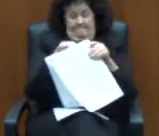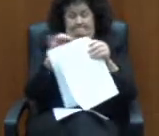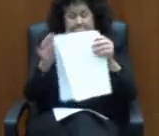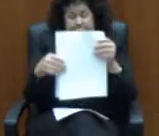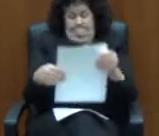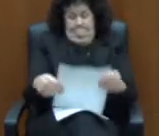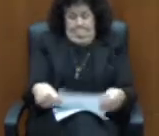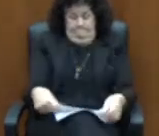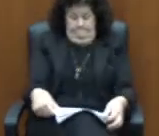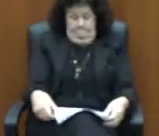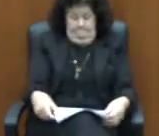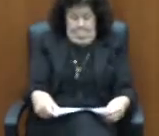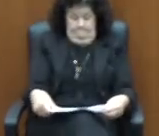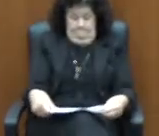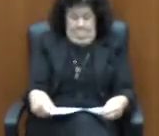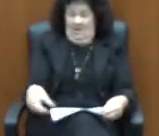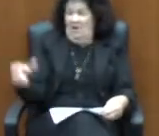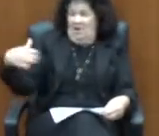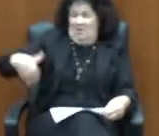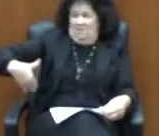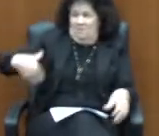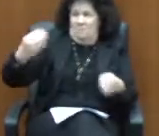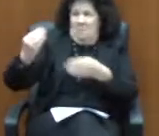Wait, who made the motion for it?